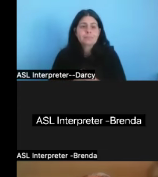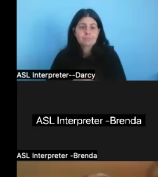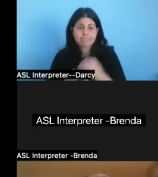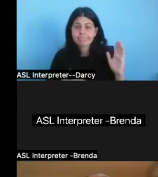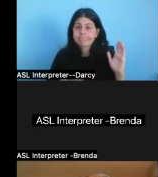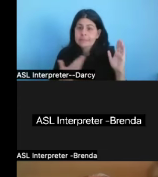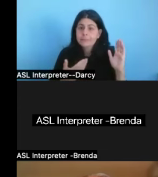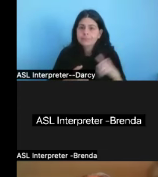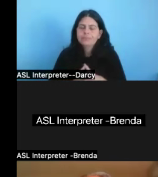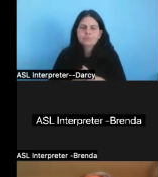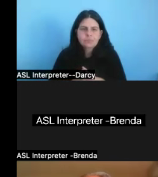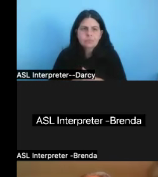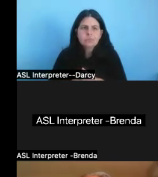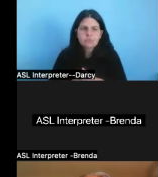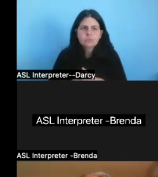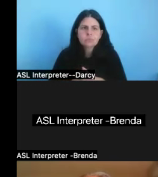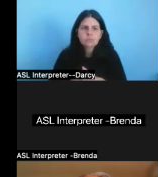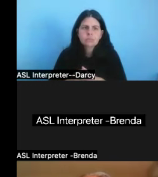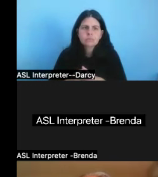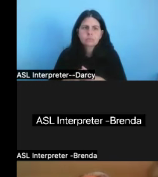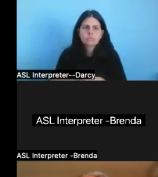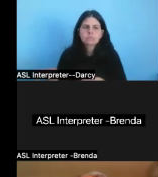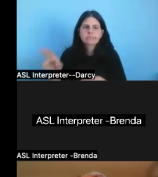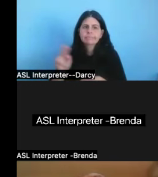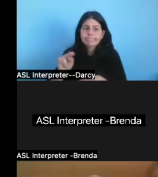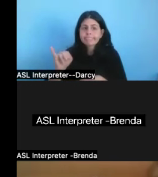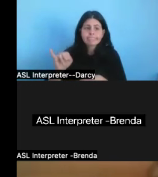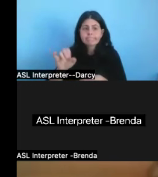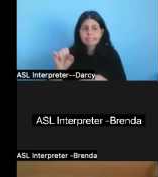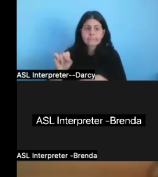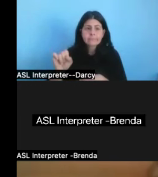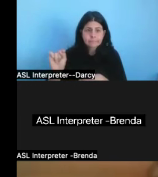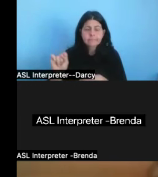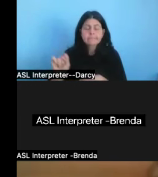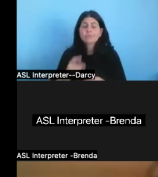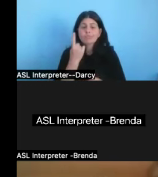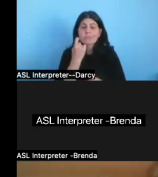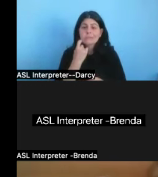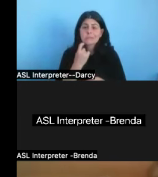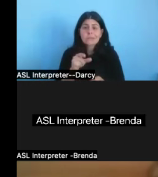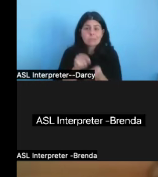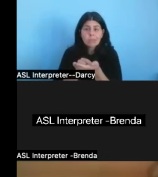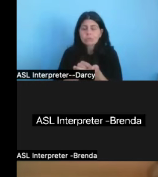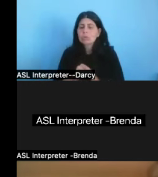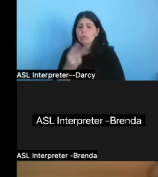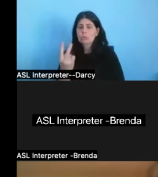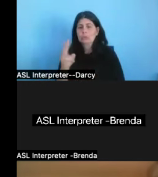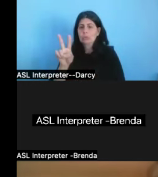Right there. So, and then NIST, National Institute of Standards and Technology, has recently published a 2-volume